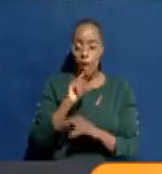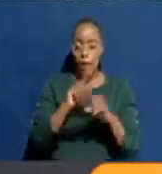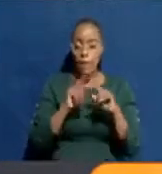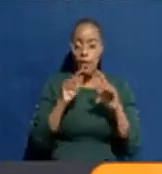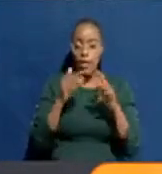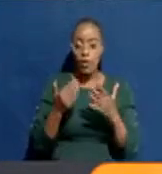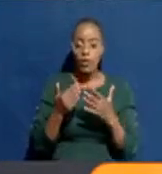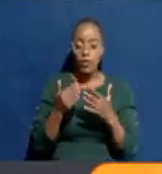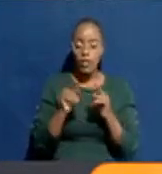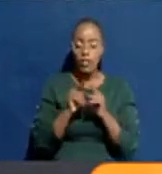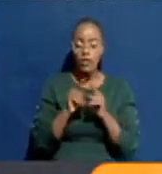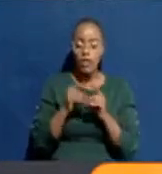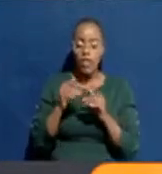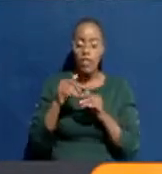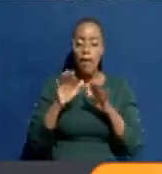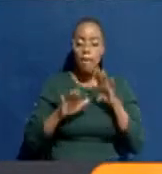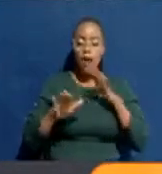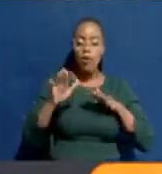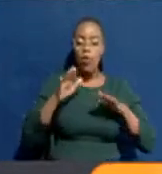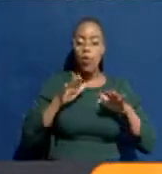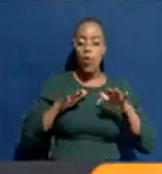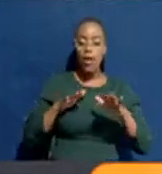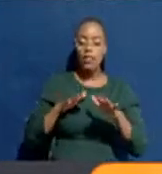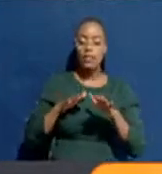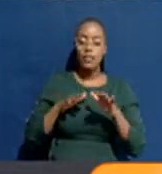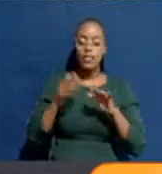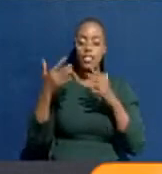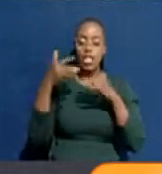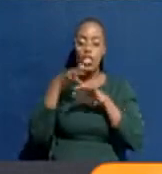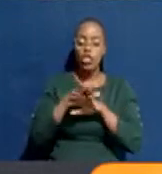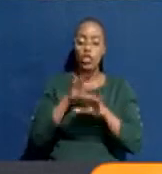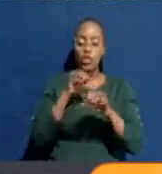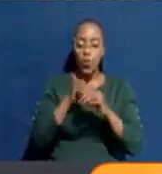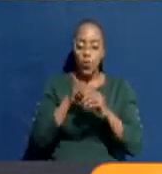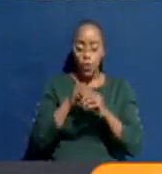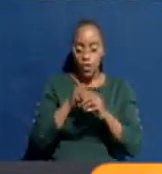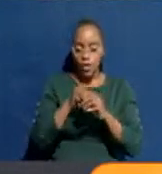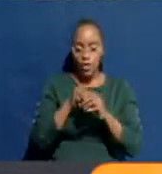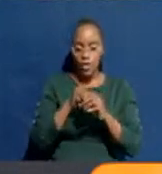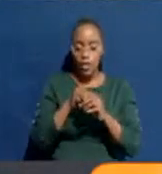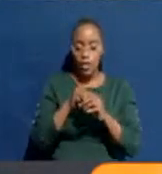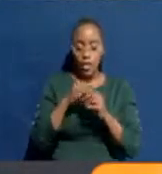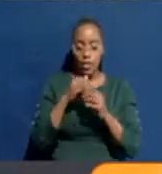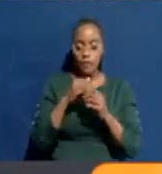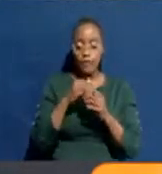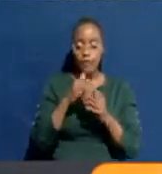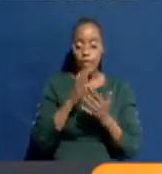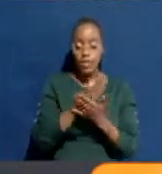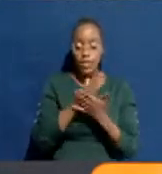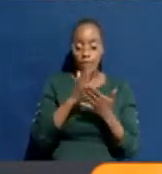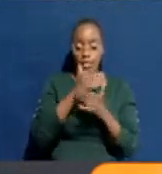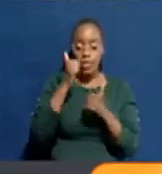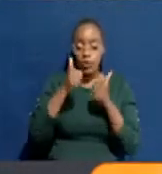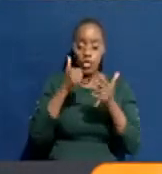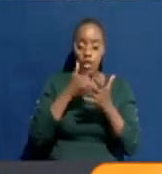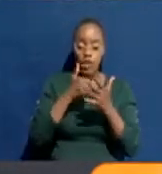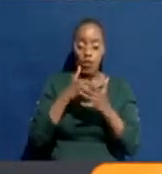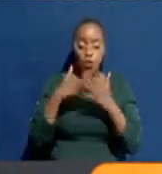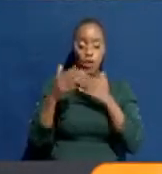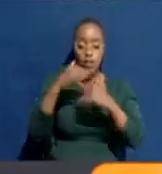terms of backward integration in the industries that are involved. And that is why you see, whatever we are doing around